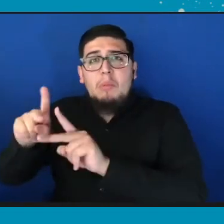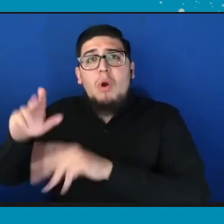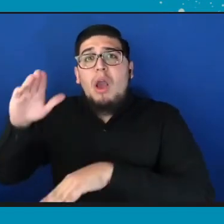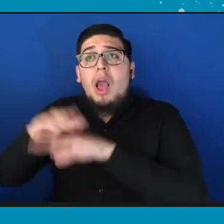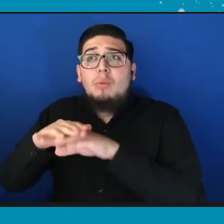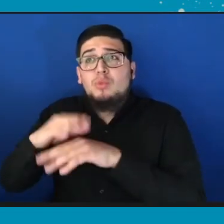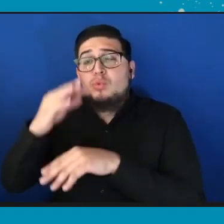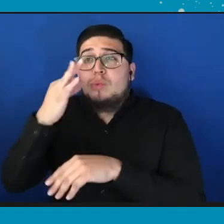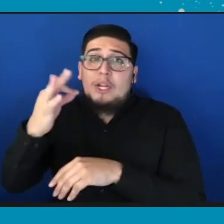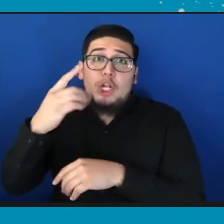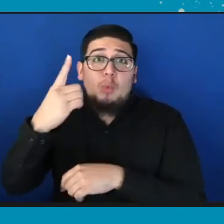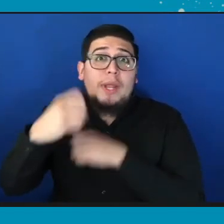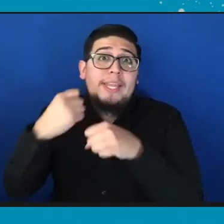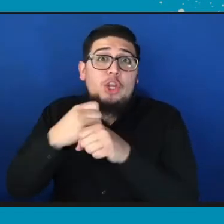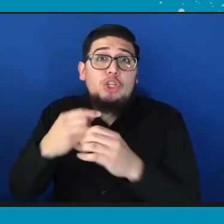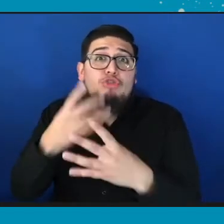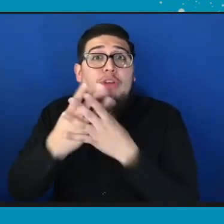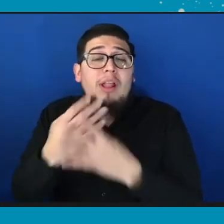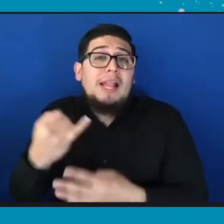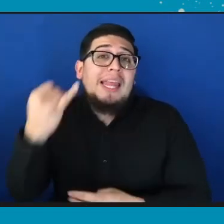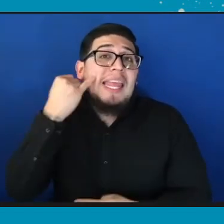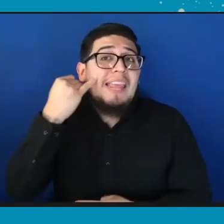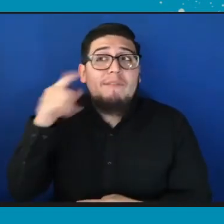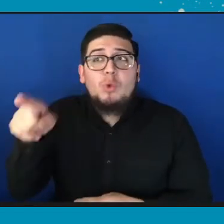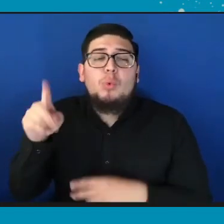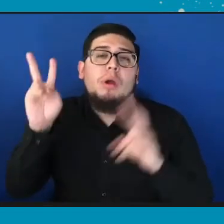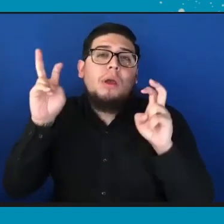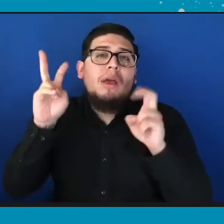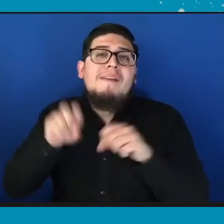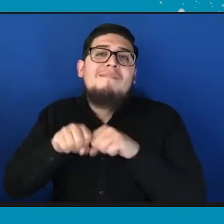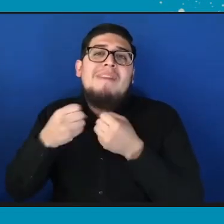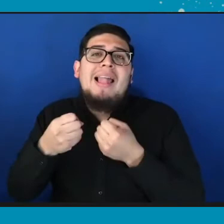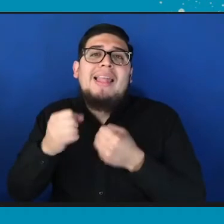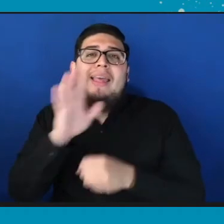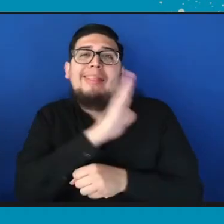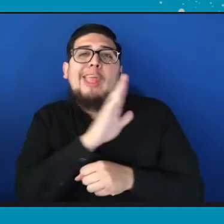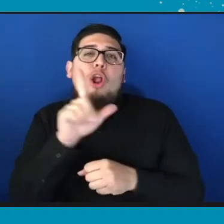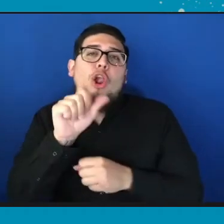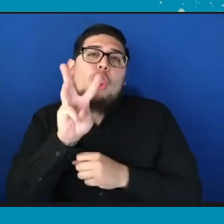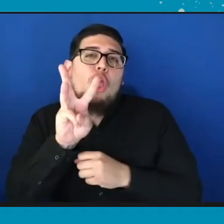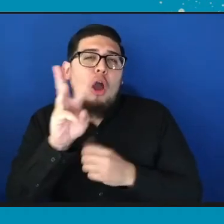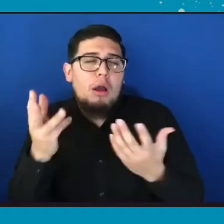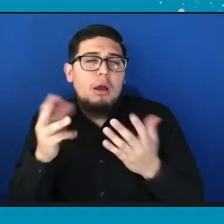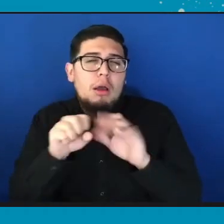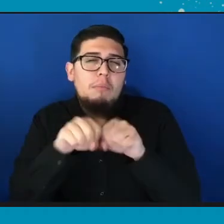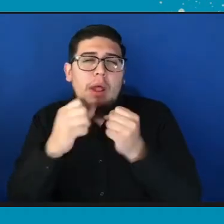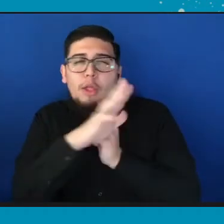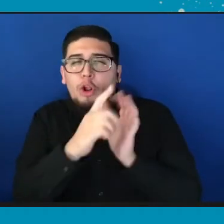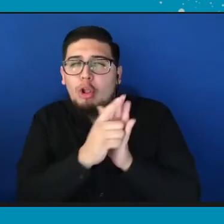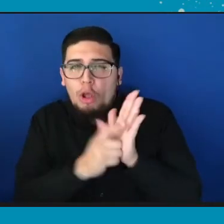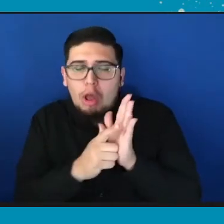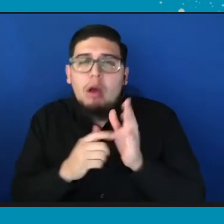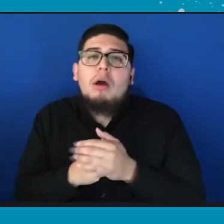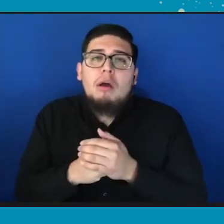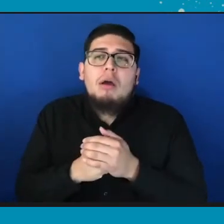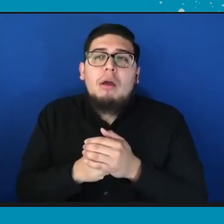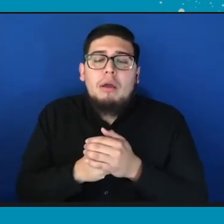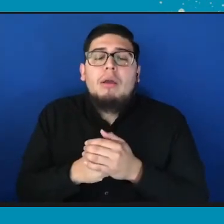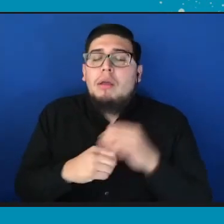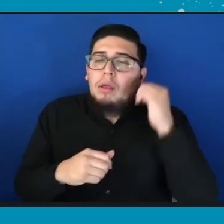year in jail if you violated that law. And that law was particularly targeting African